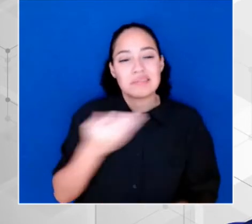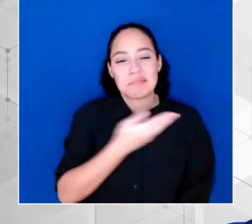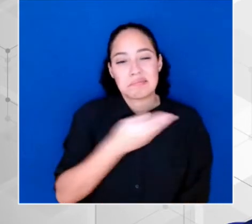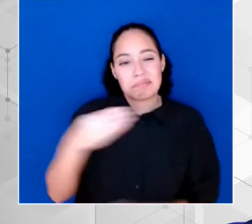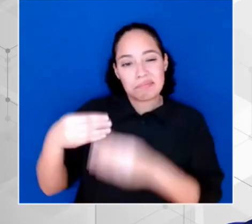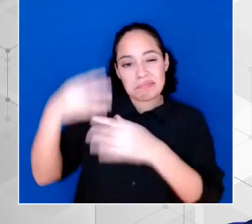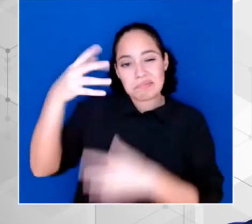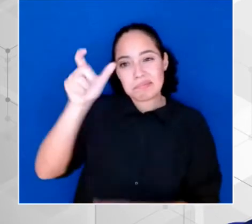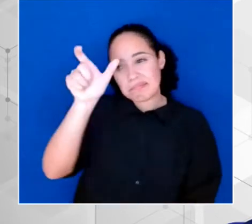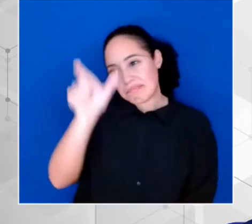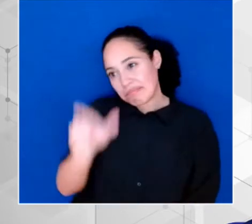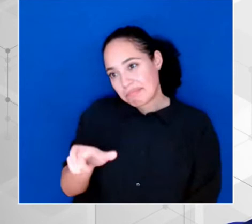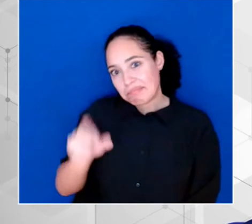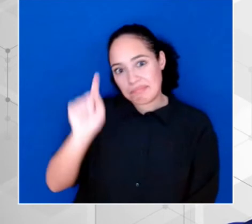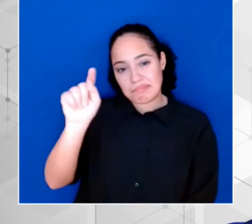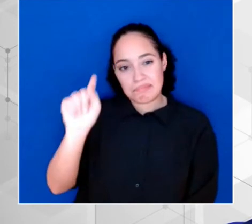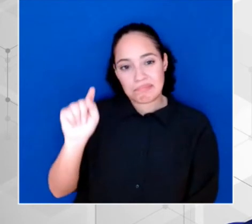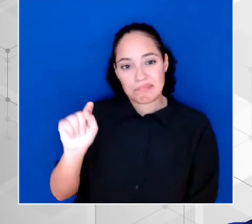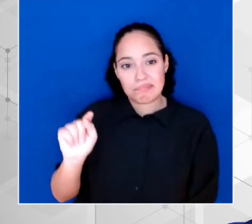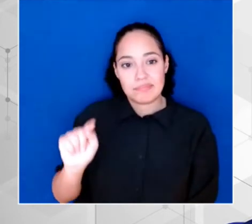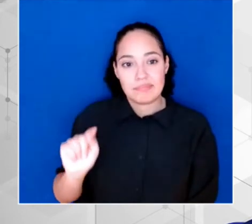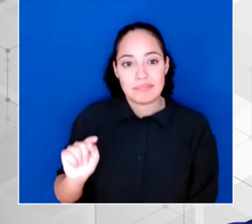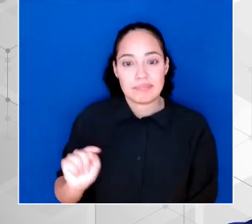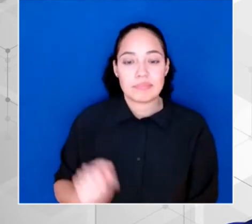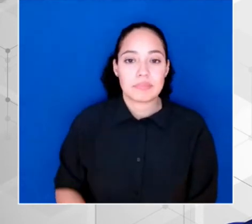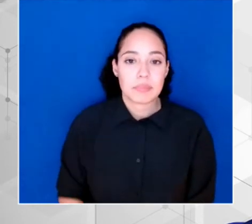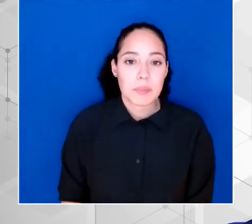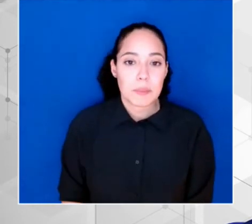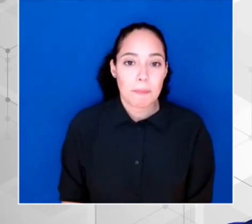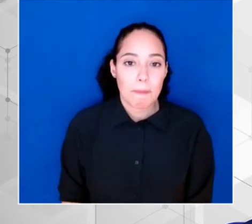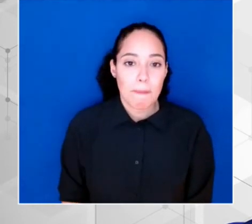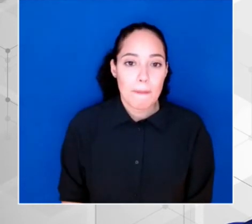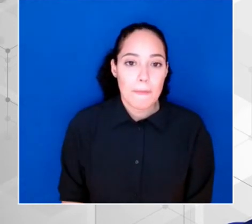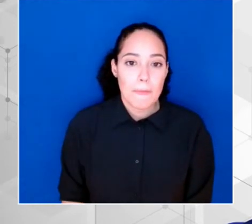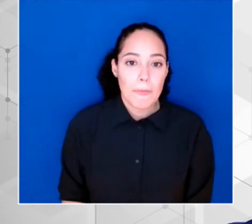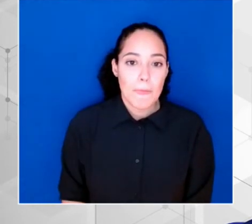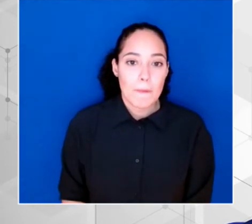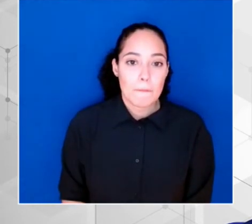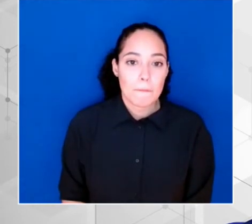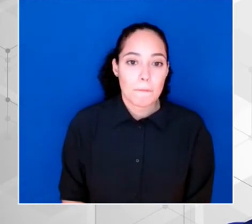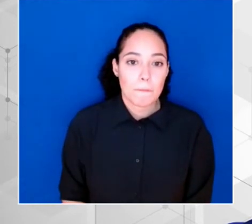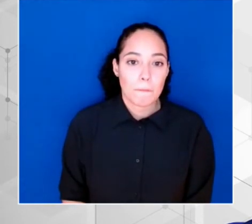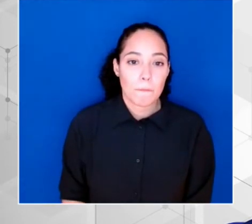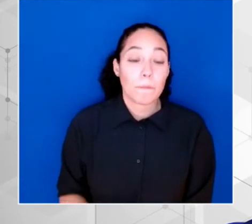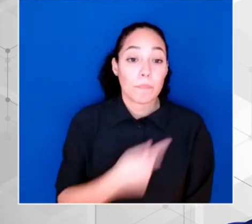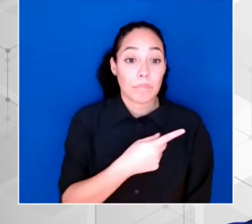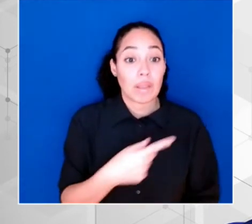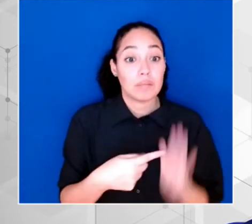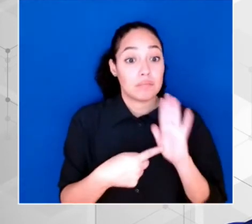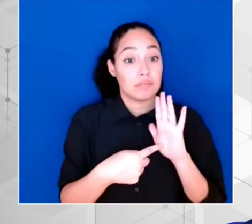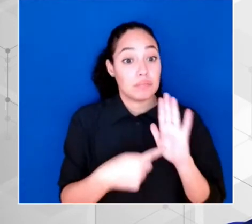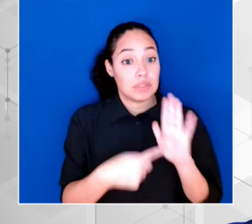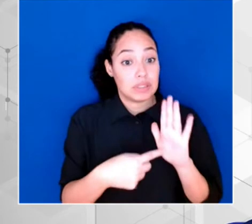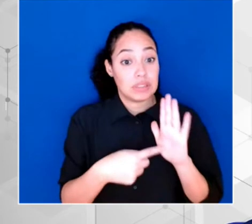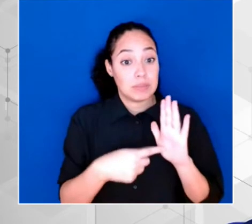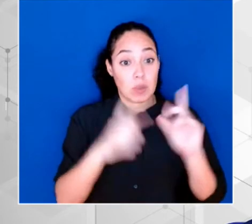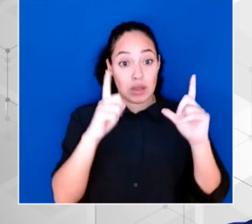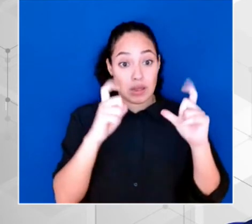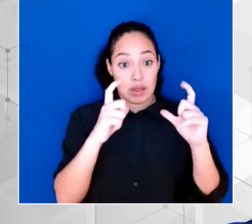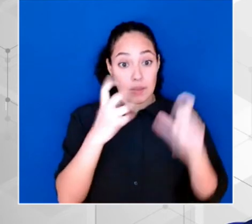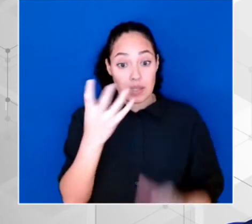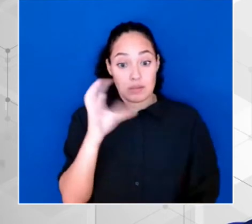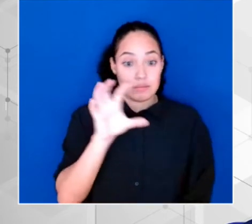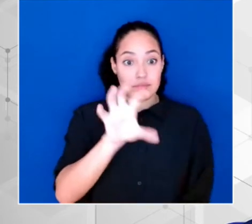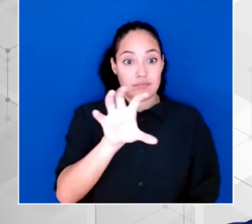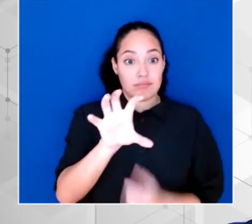to see, in this case, the images that doesn't have any alternate text highlighted. So you can identify